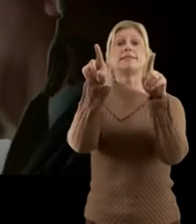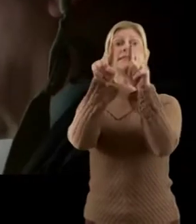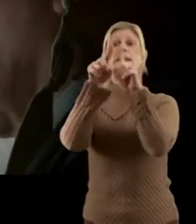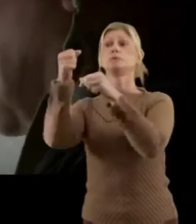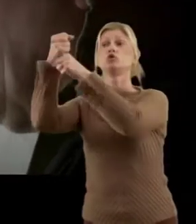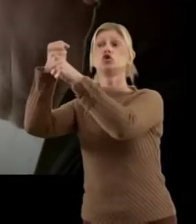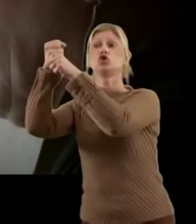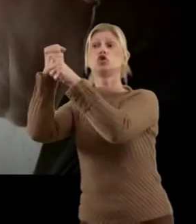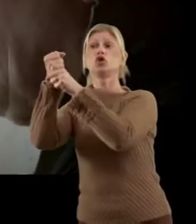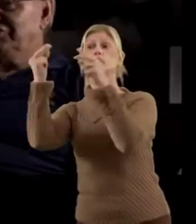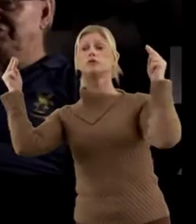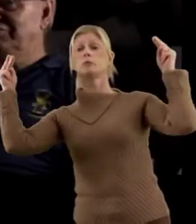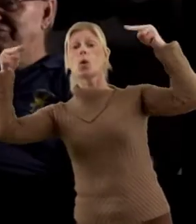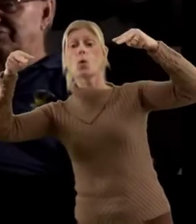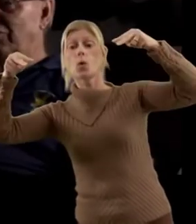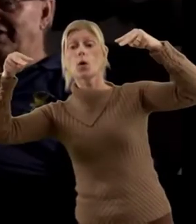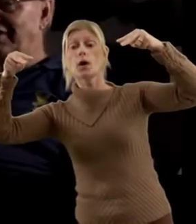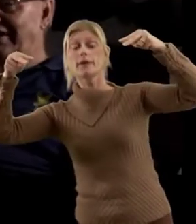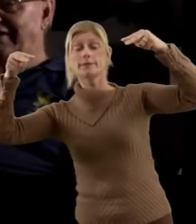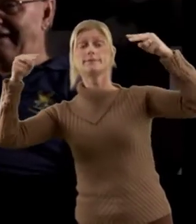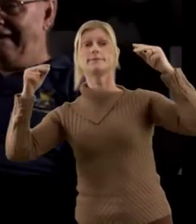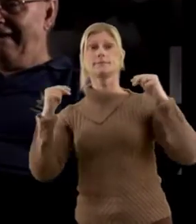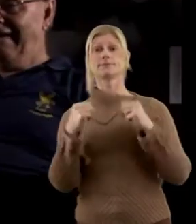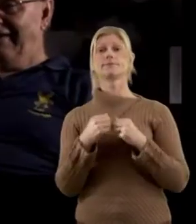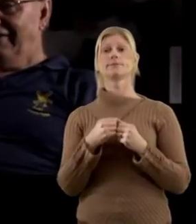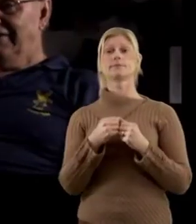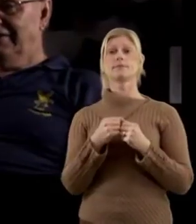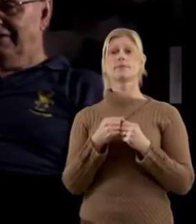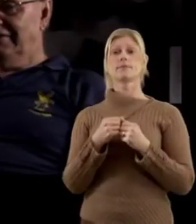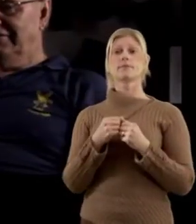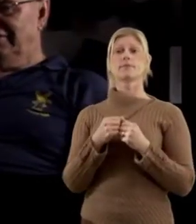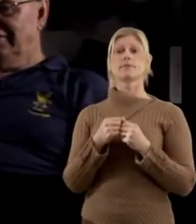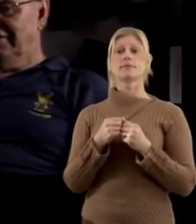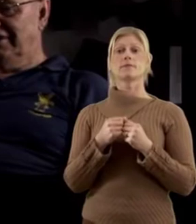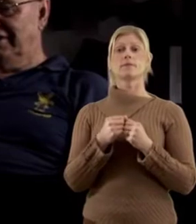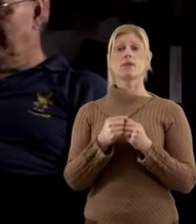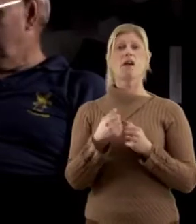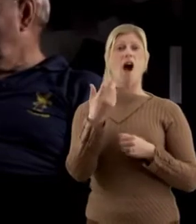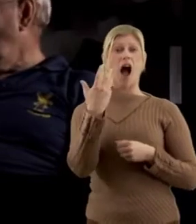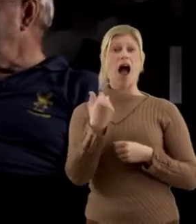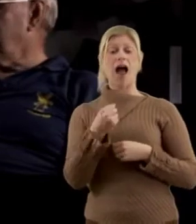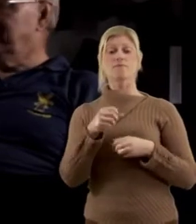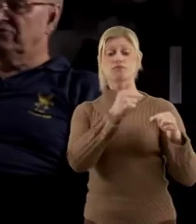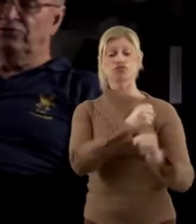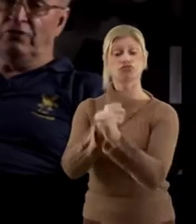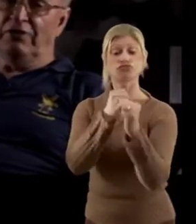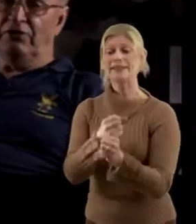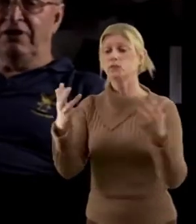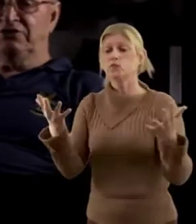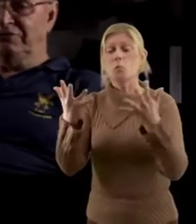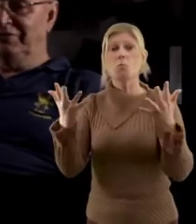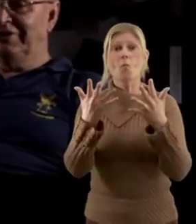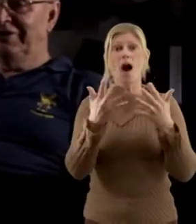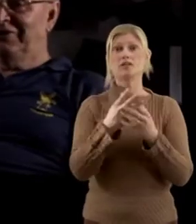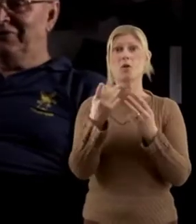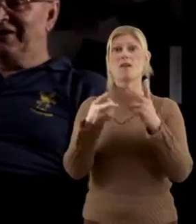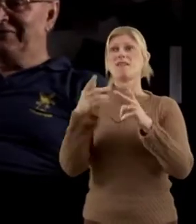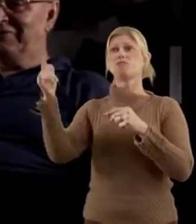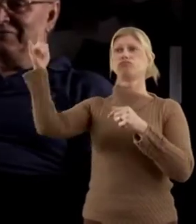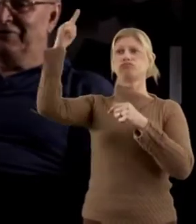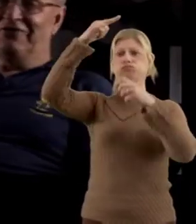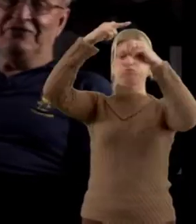the church, which is quite high. And I know there's some rakes here somewhere. We had a rake somewhere